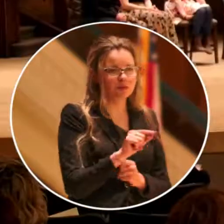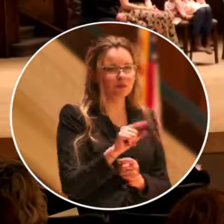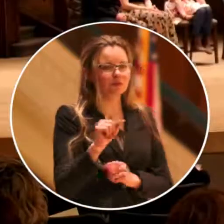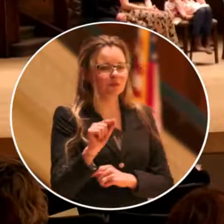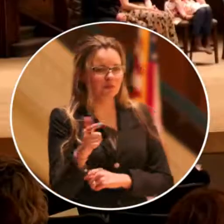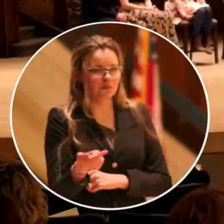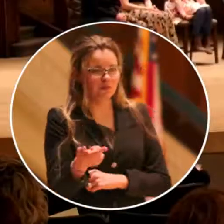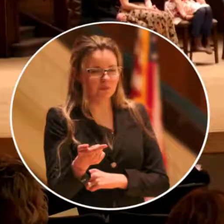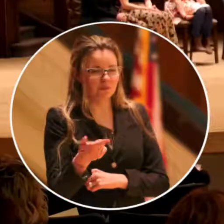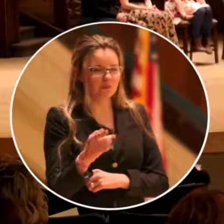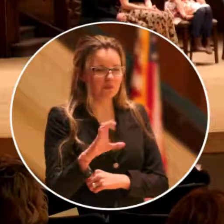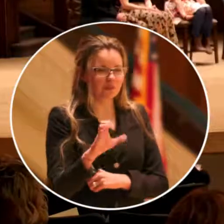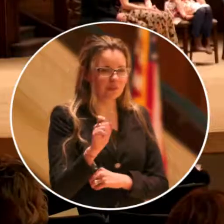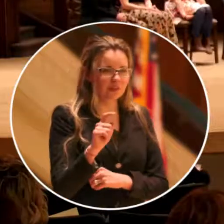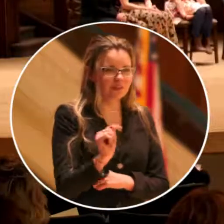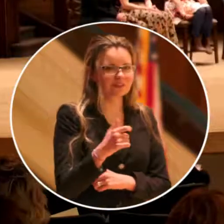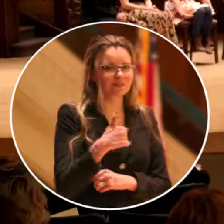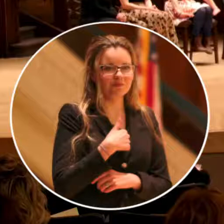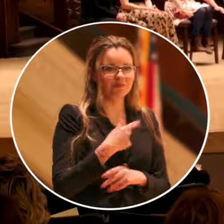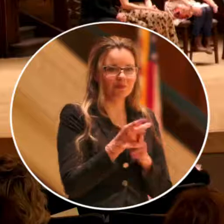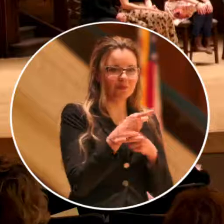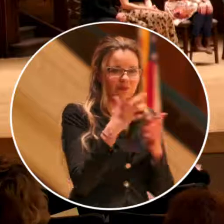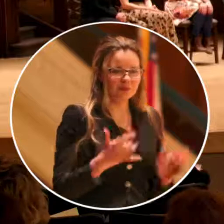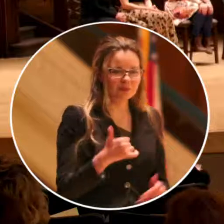year. Thank you.